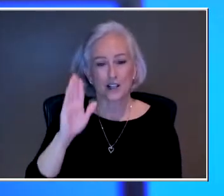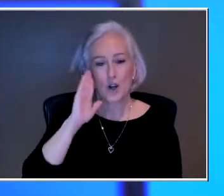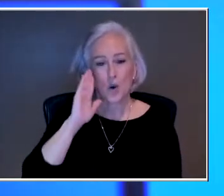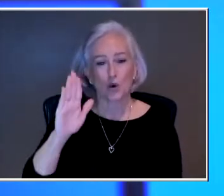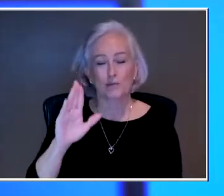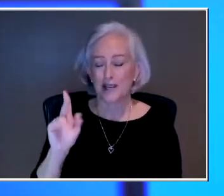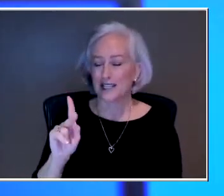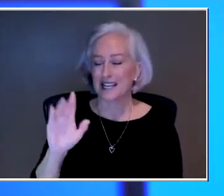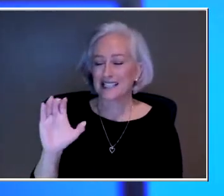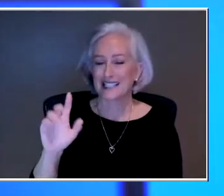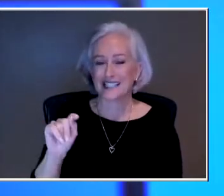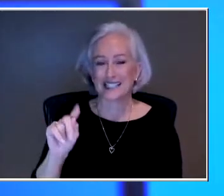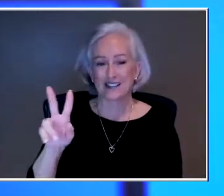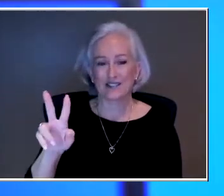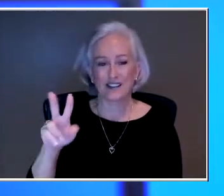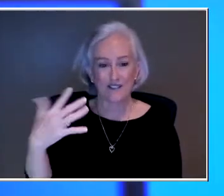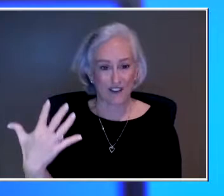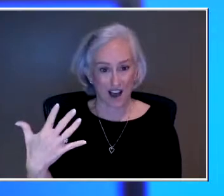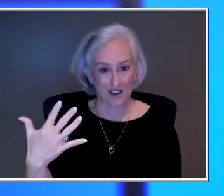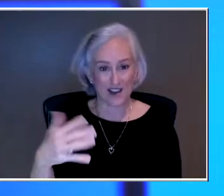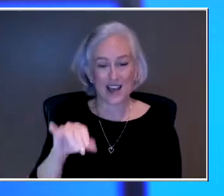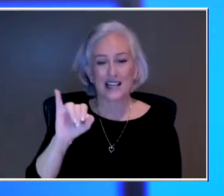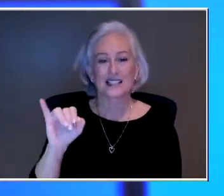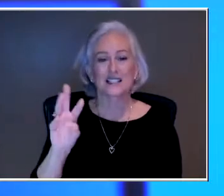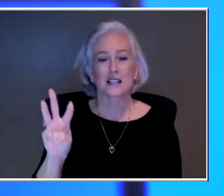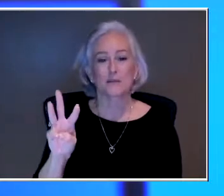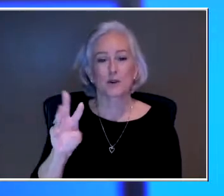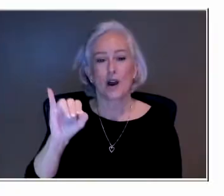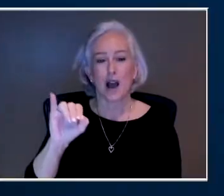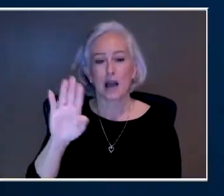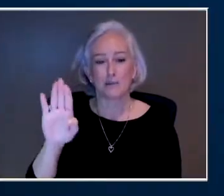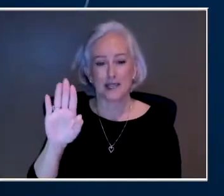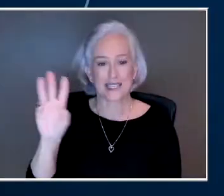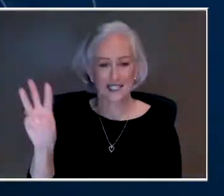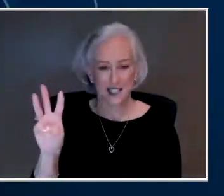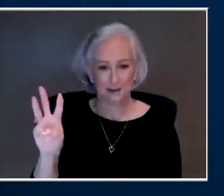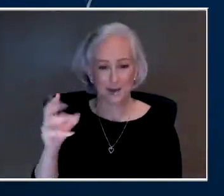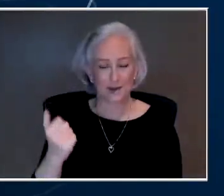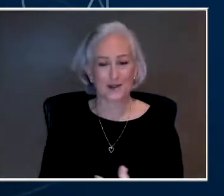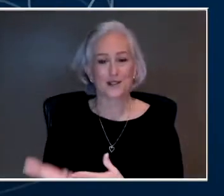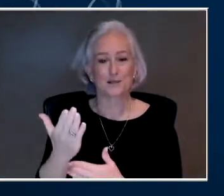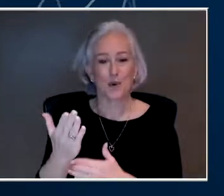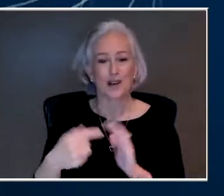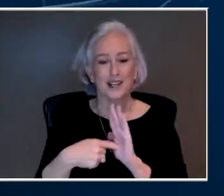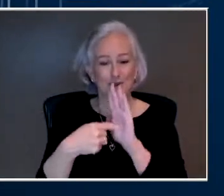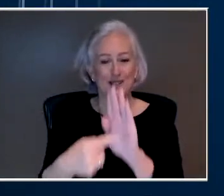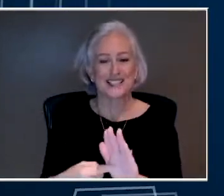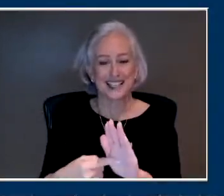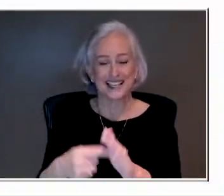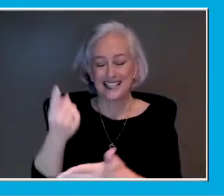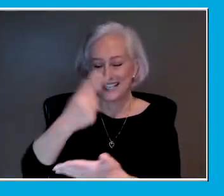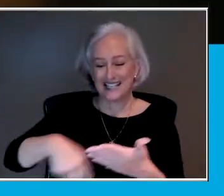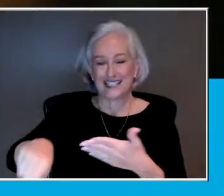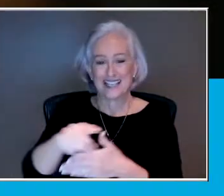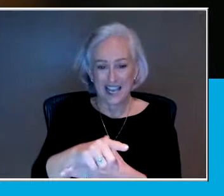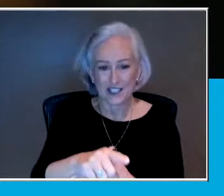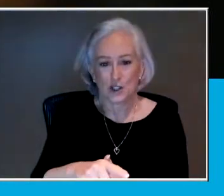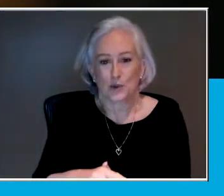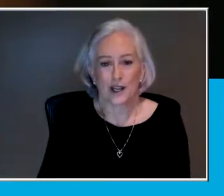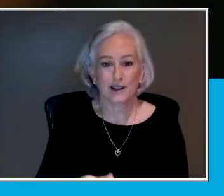KCTV5 and WIBW this morning. Here's a preview. Coming up next week. I just was taking a